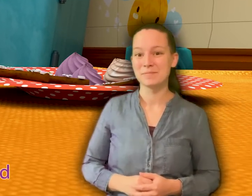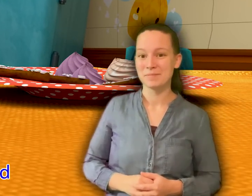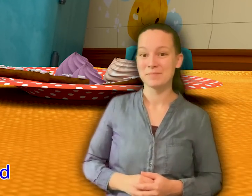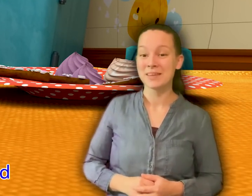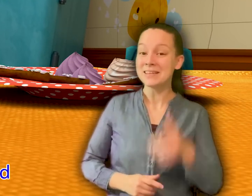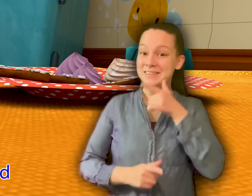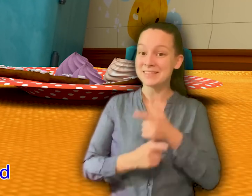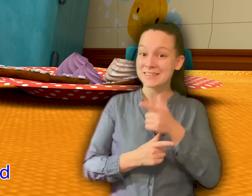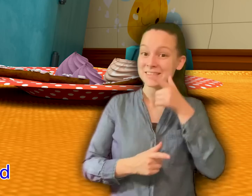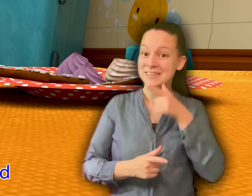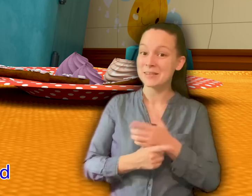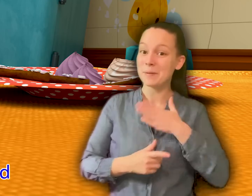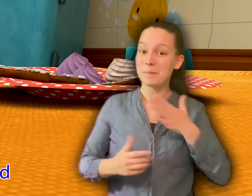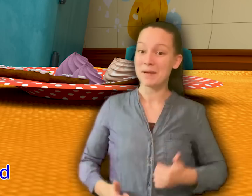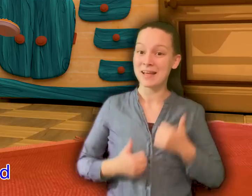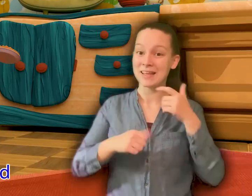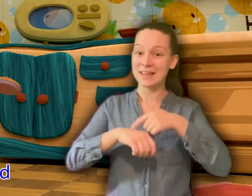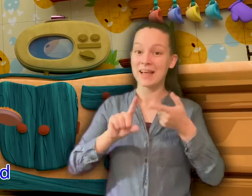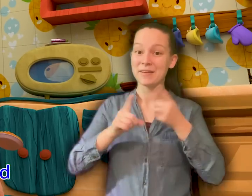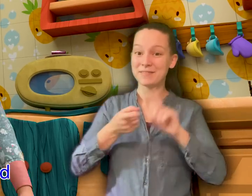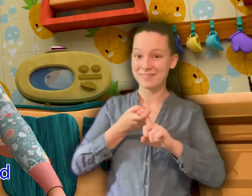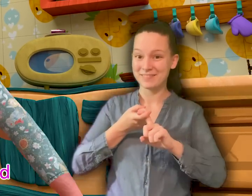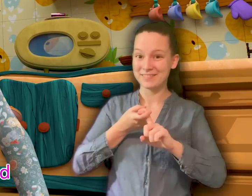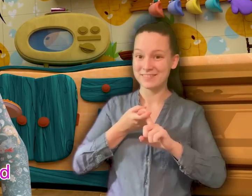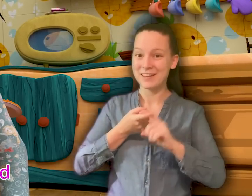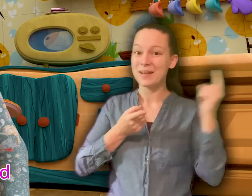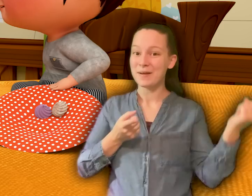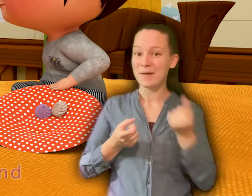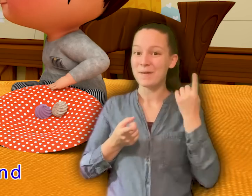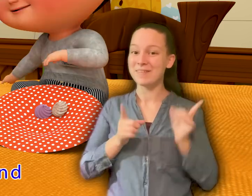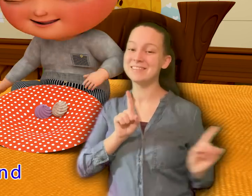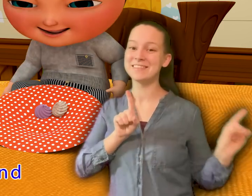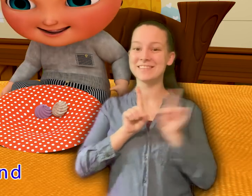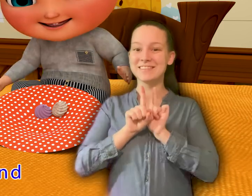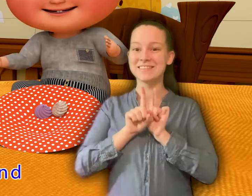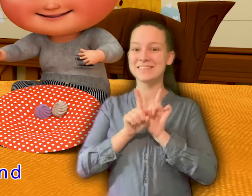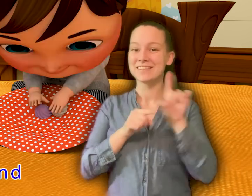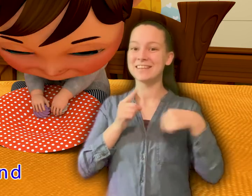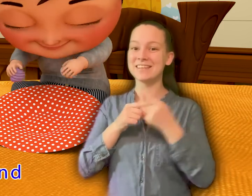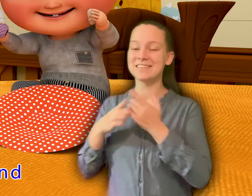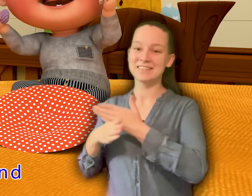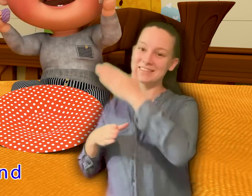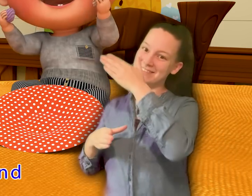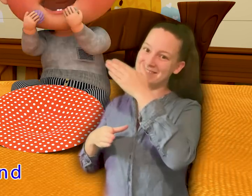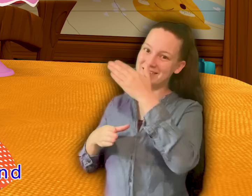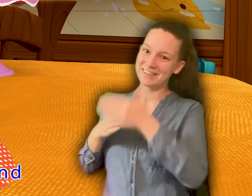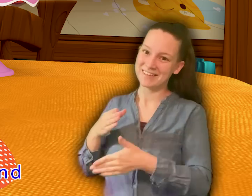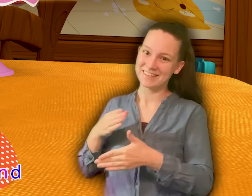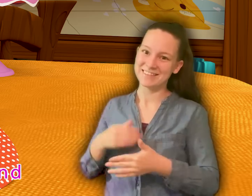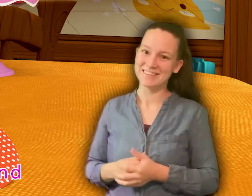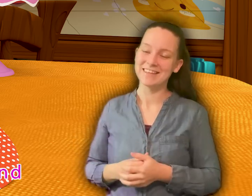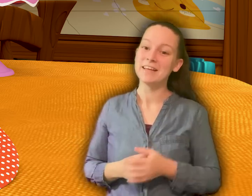doubts sister sister my lifetime friend always beside me till